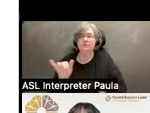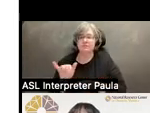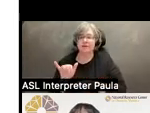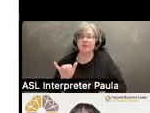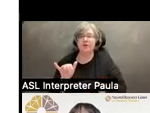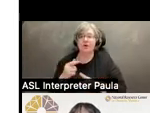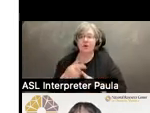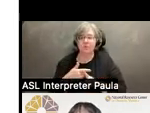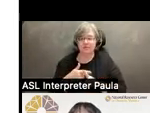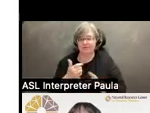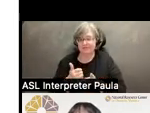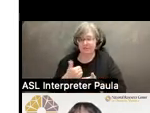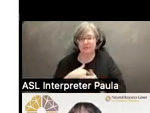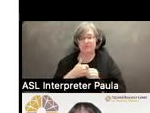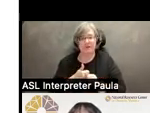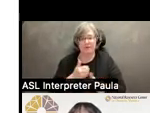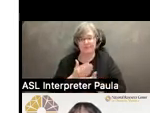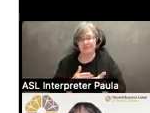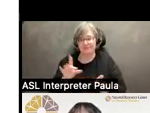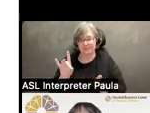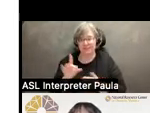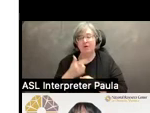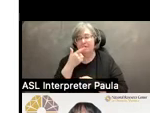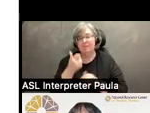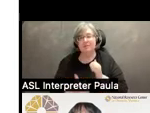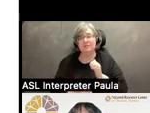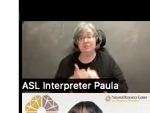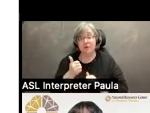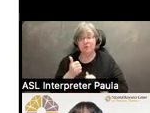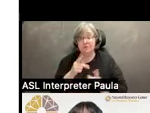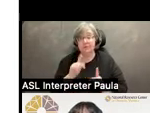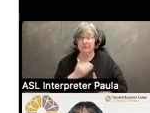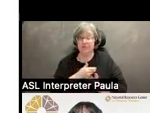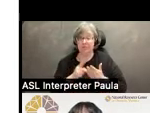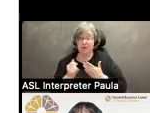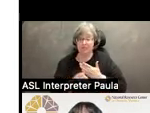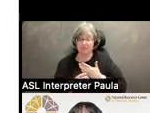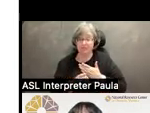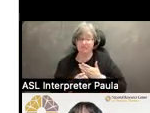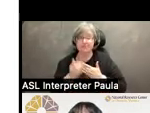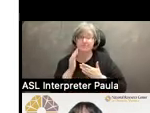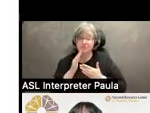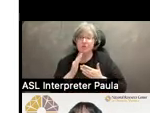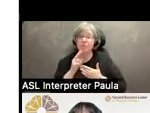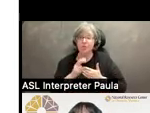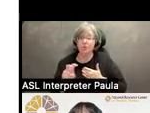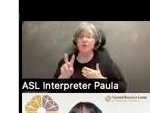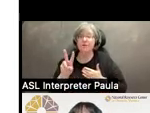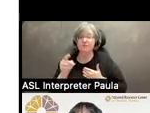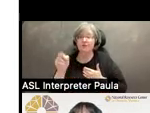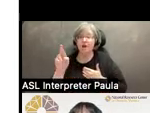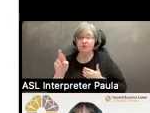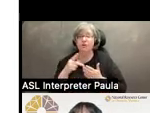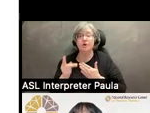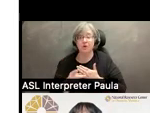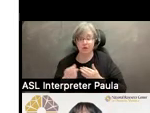assistance model. We're following Section 8. And that's because most of the people in our project go on to a voucher program. We have a lot of